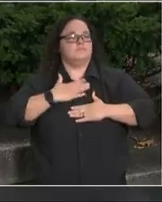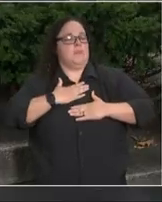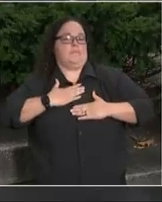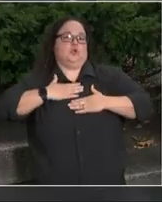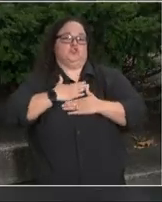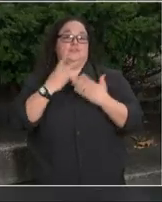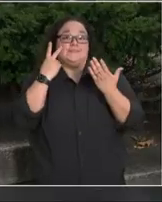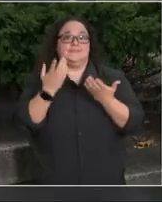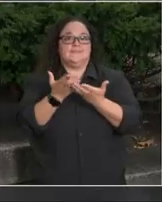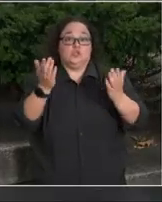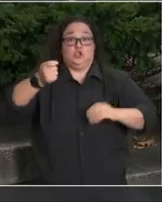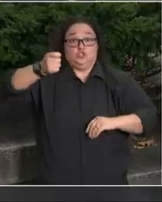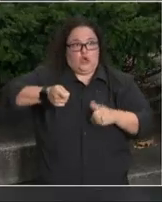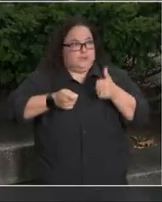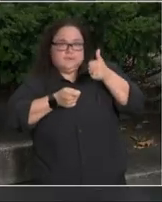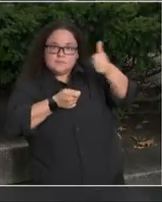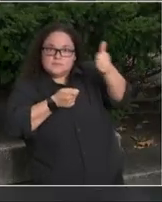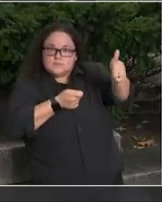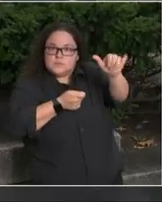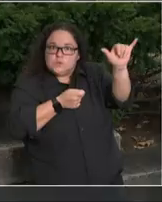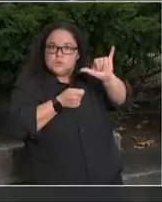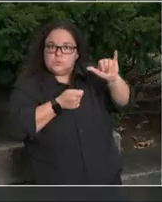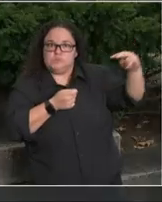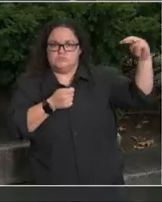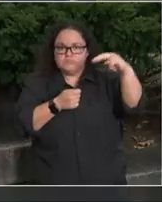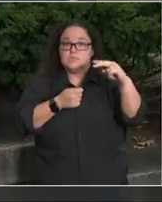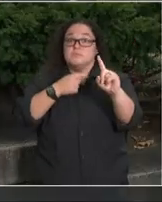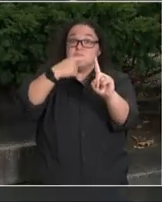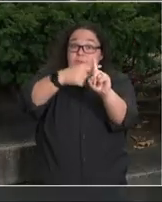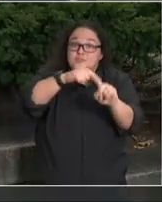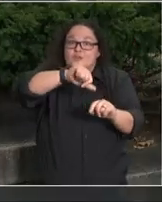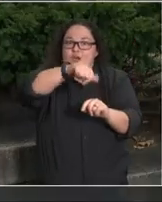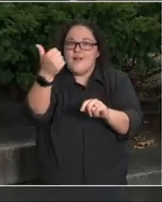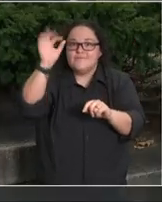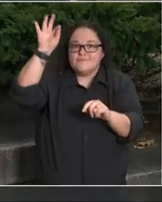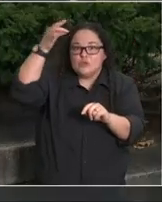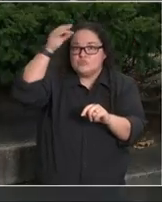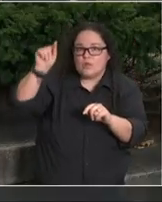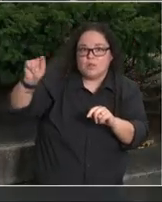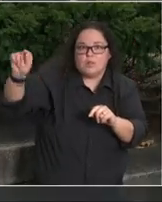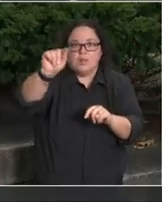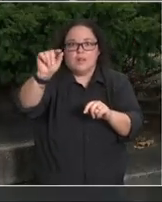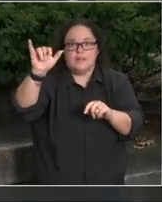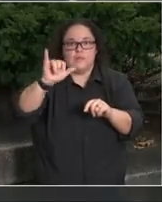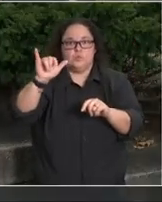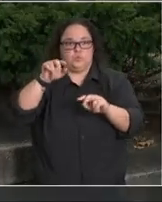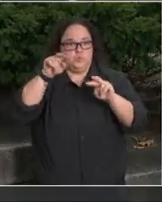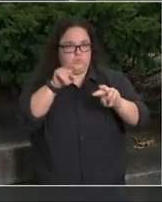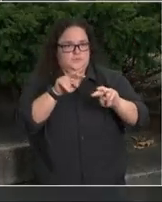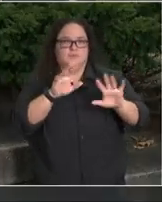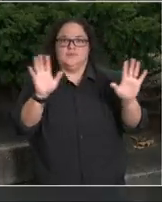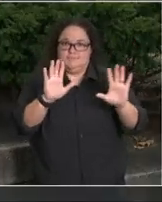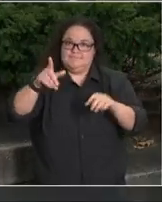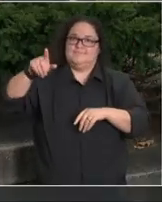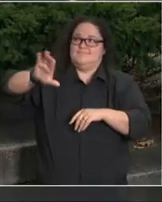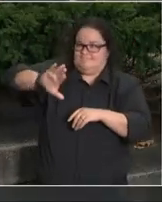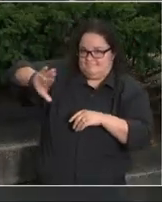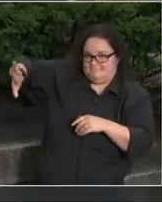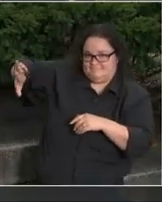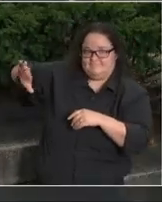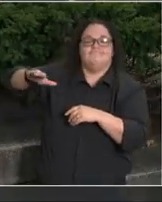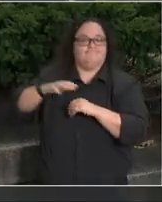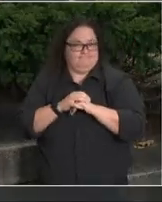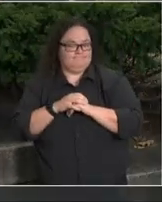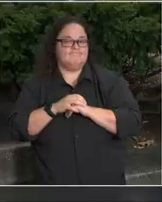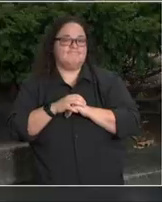remarks and the federal government making the changes that were suggested, and